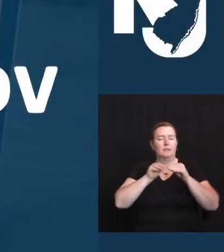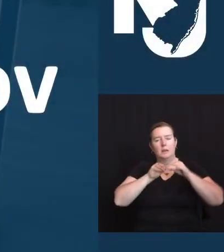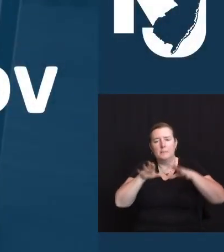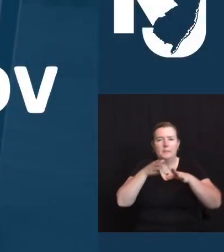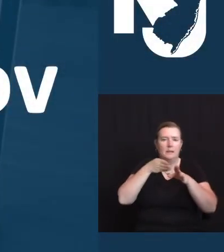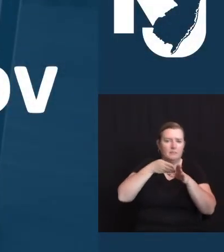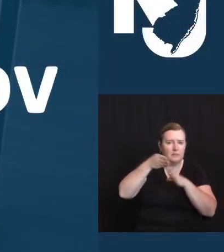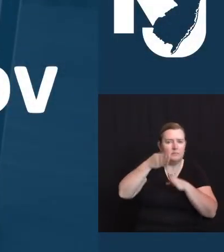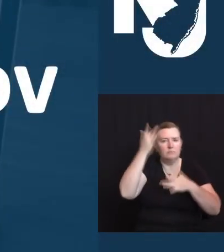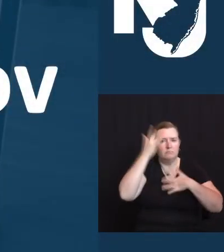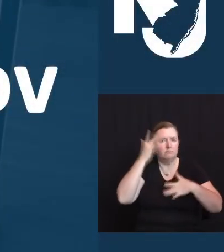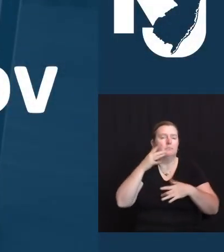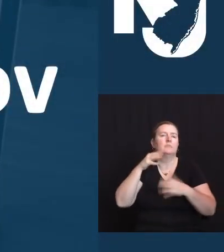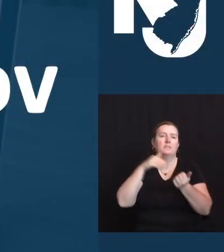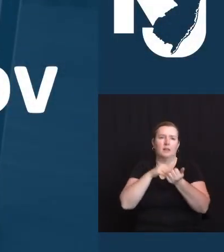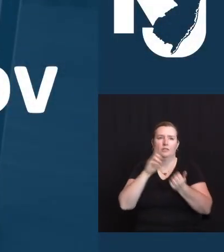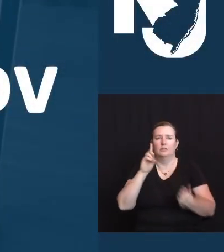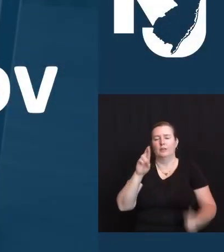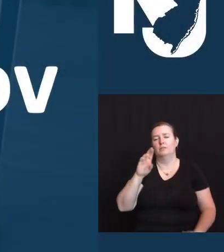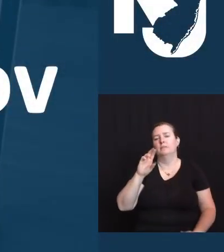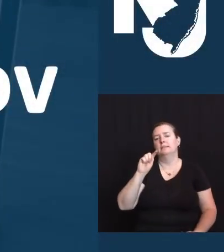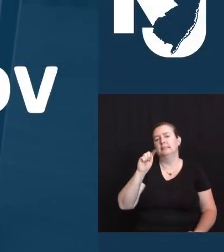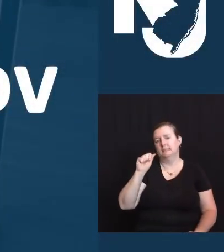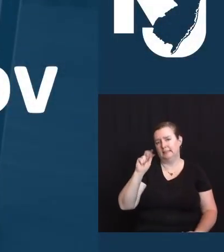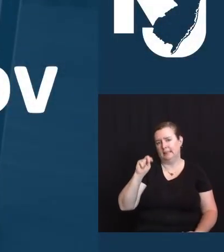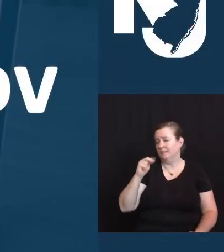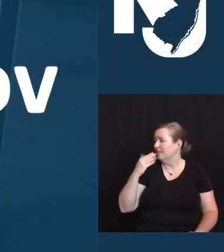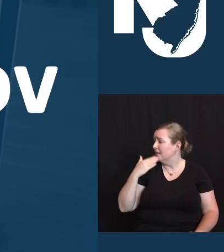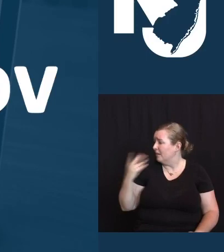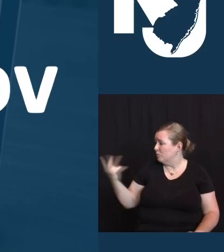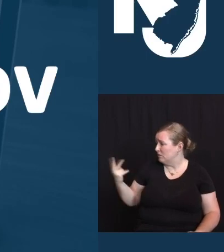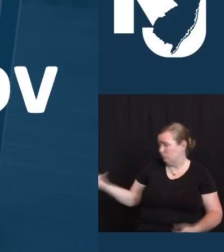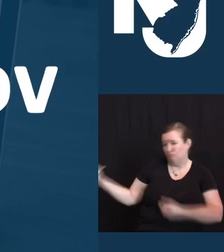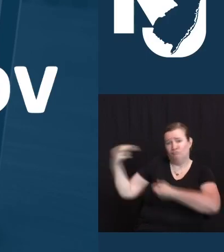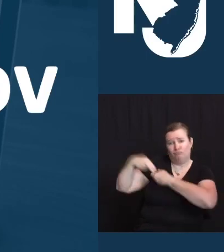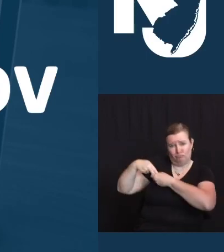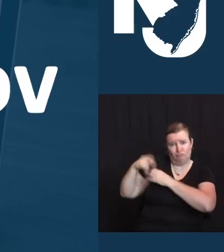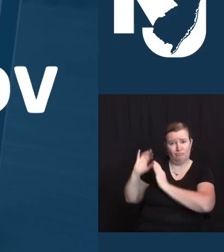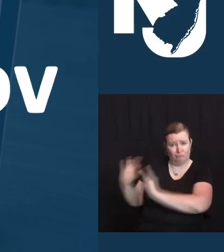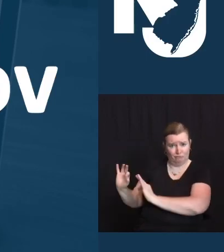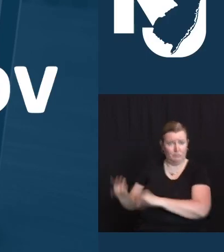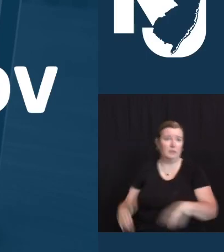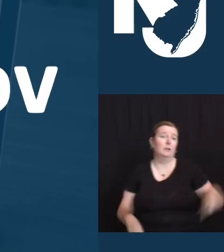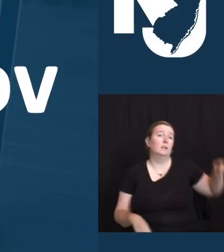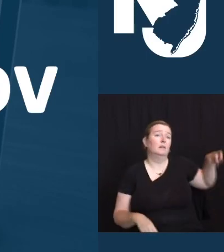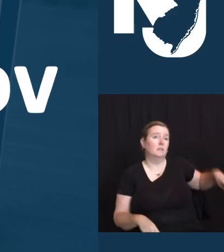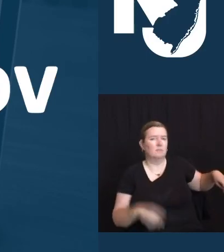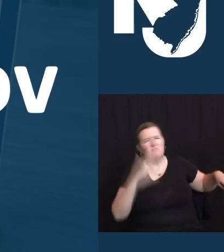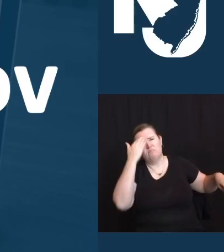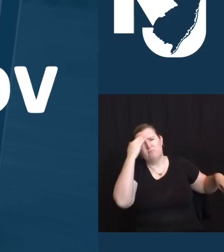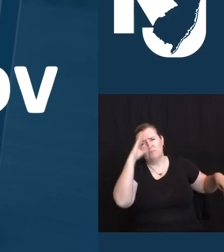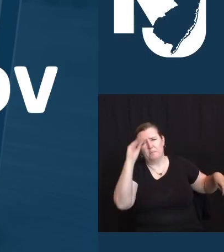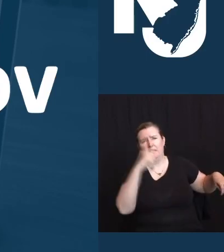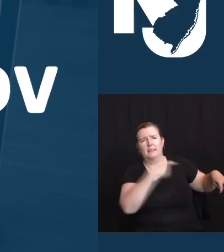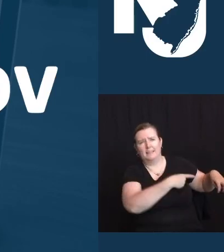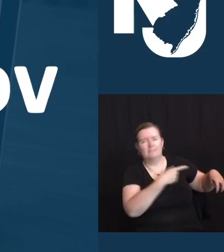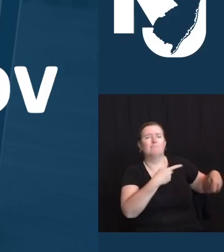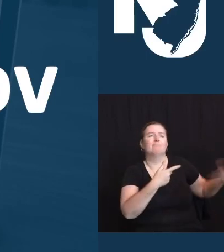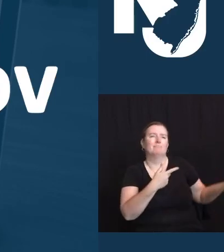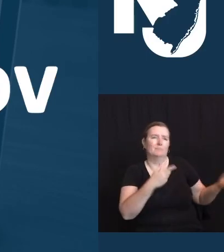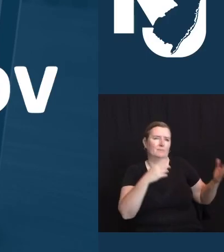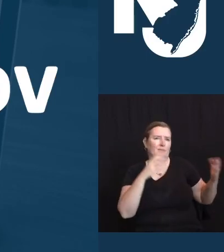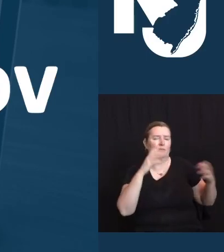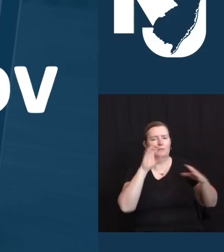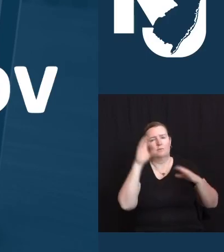face, Dr. Christina Tan. Thank you both for being here as always. Guy to my left who needs no introduction, Superintendent of the State Police,